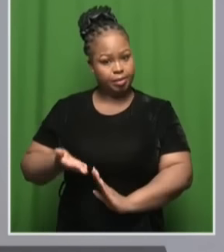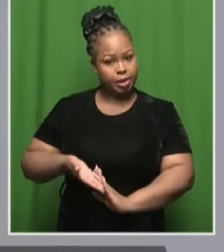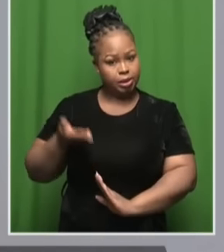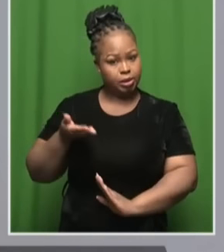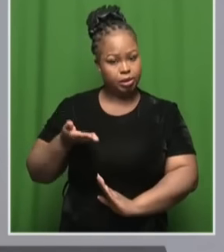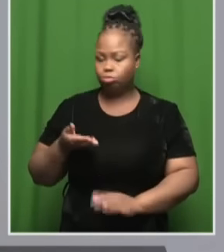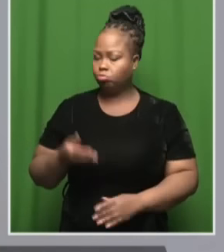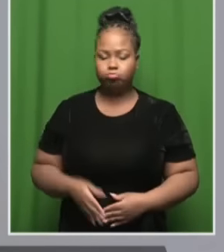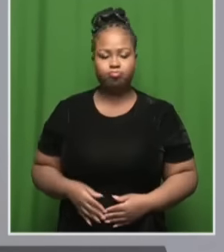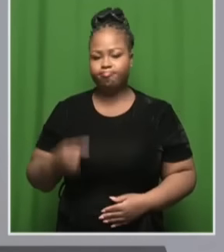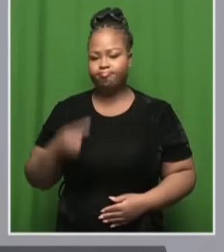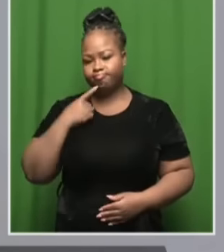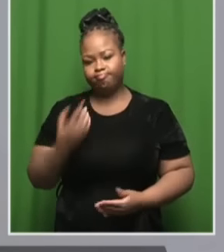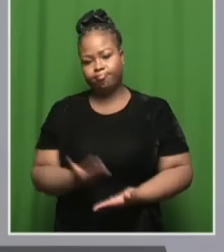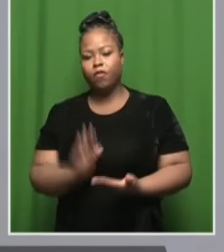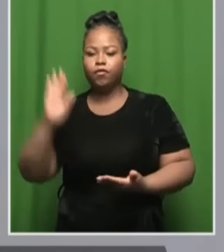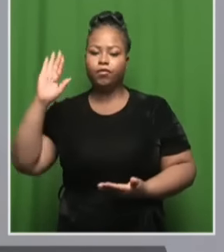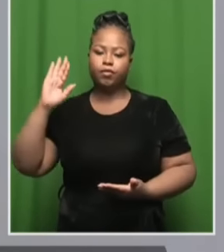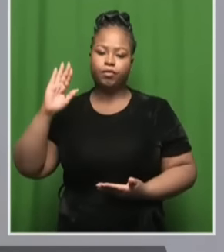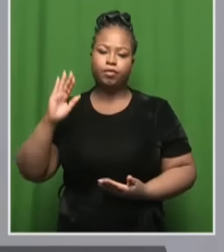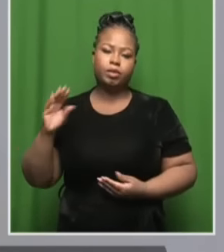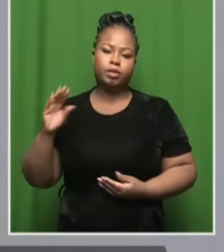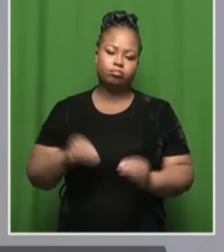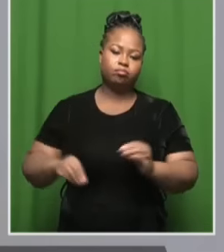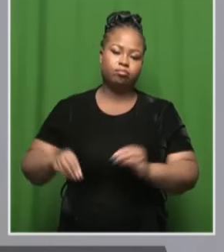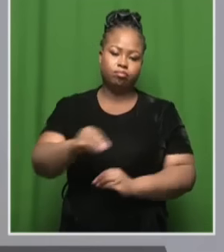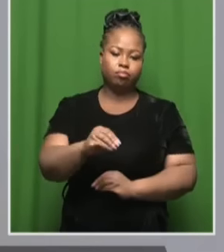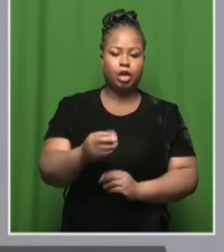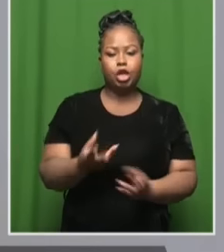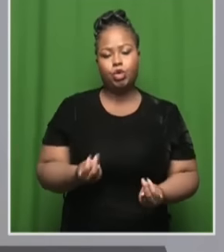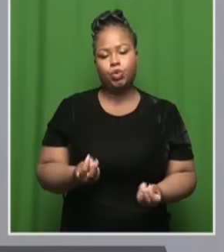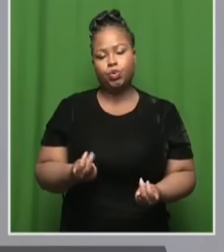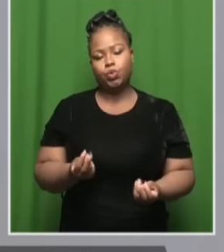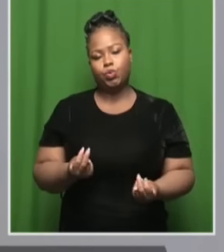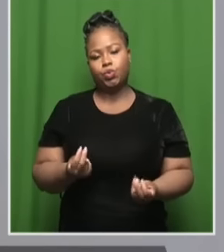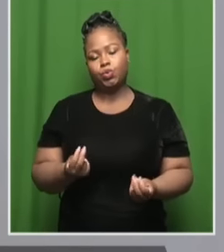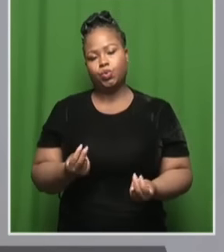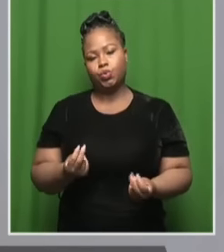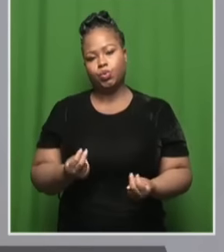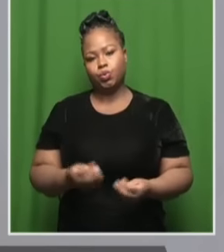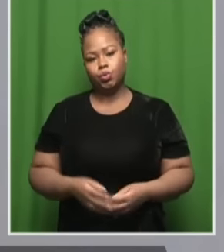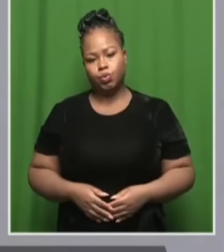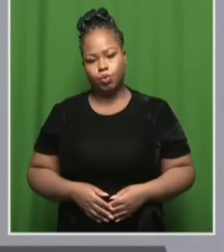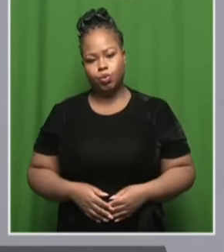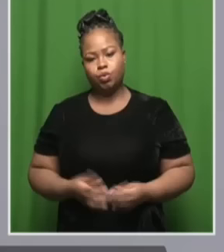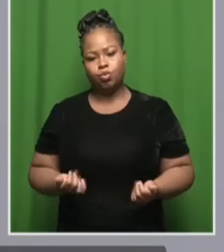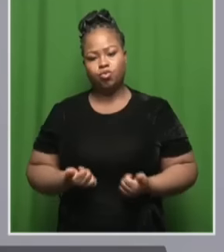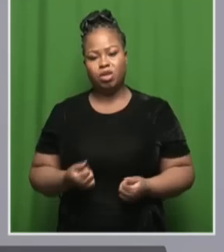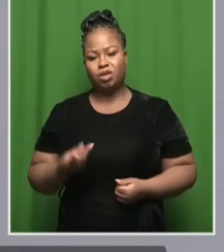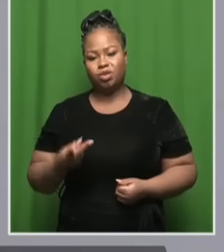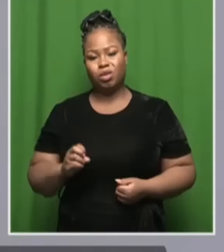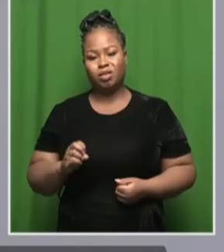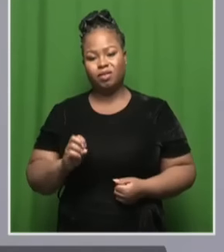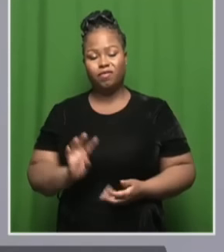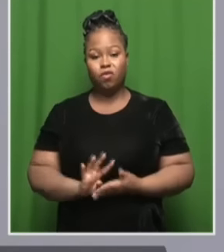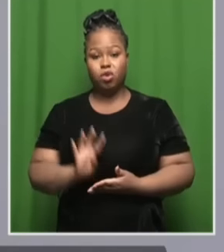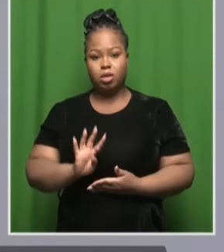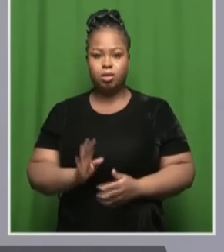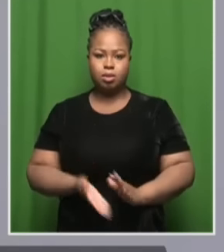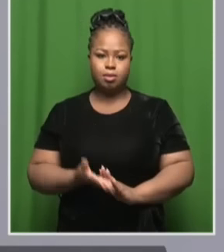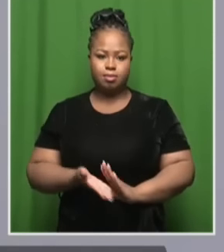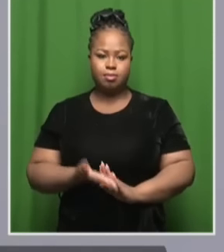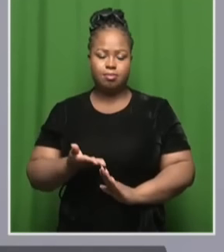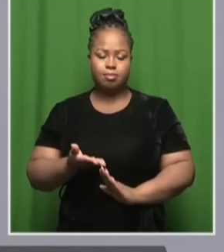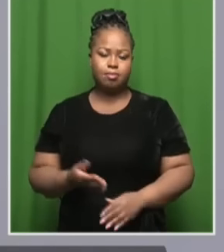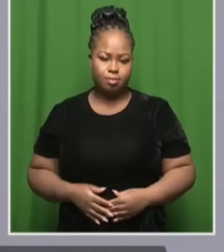to basically install new meters, which are already on the 2014 base date or upgraded, because they